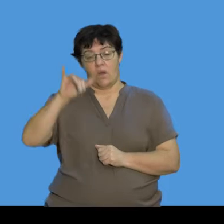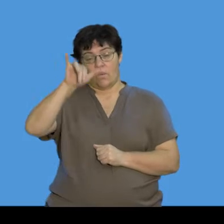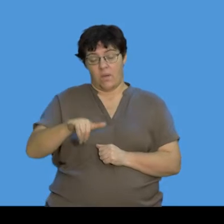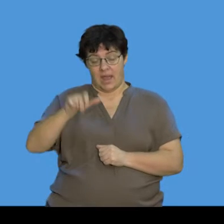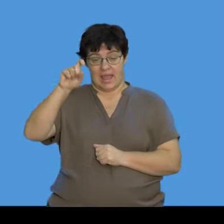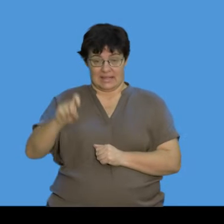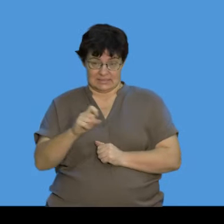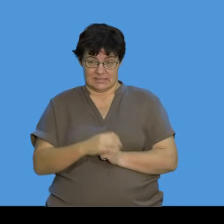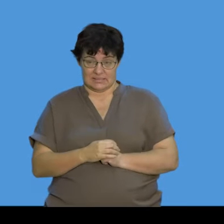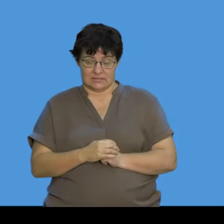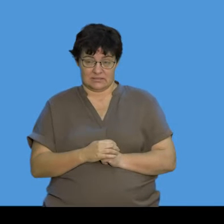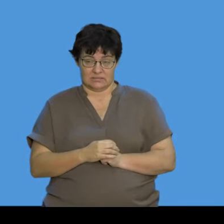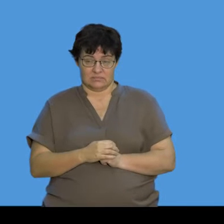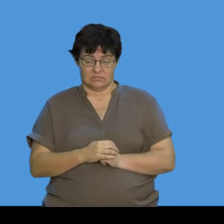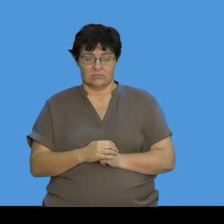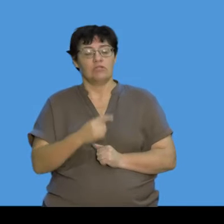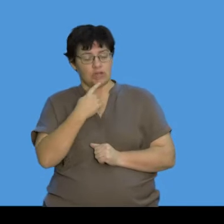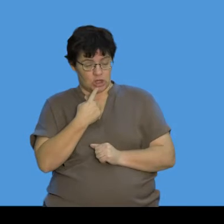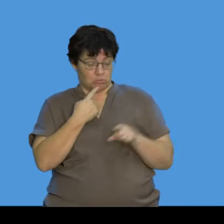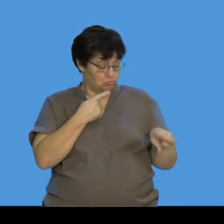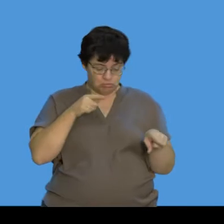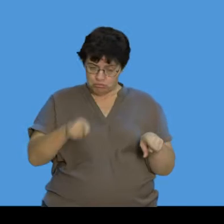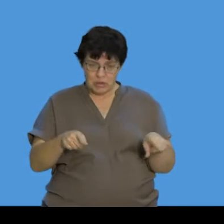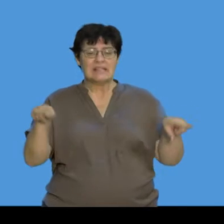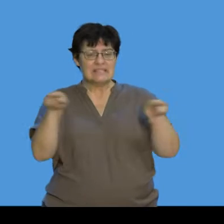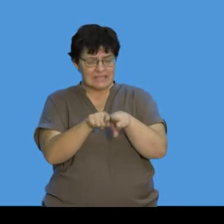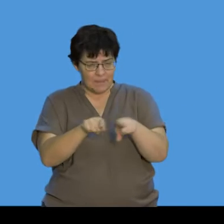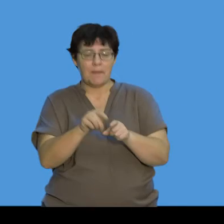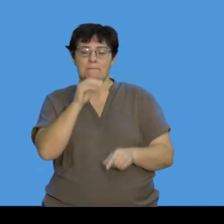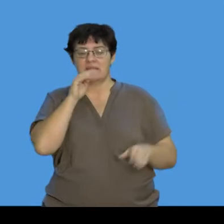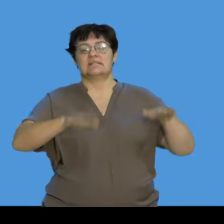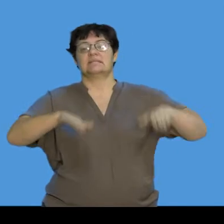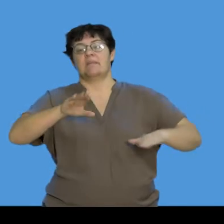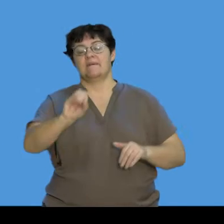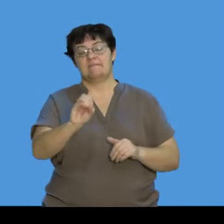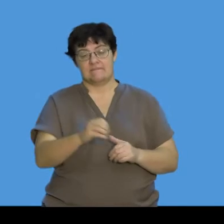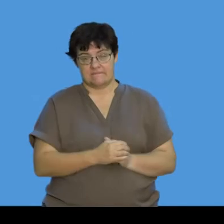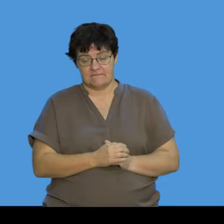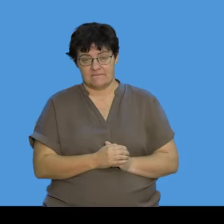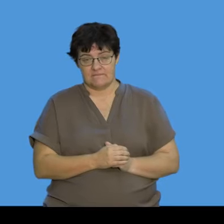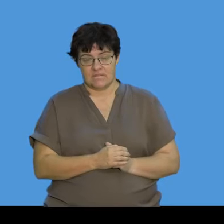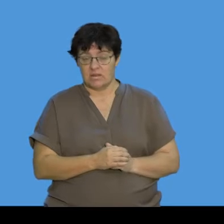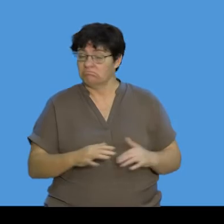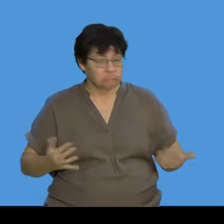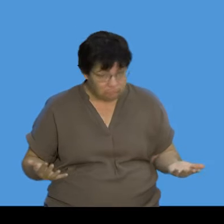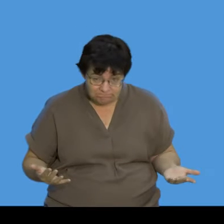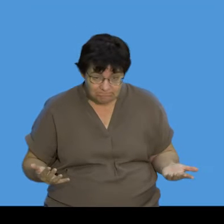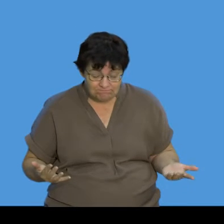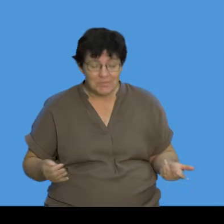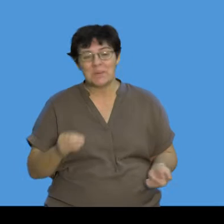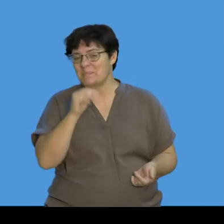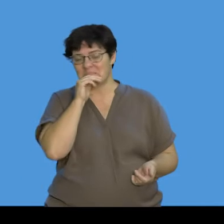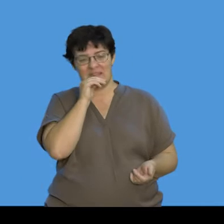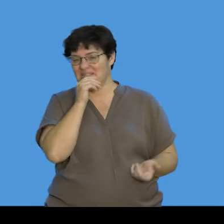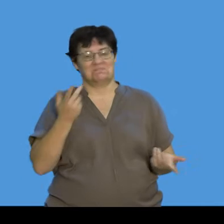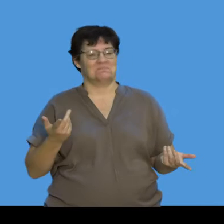YX, right? Then I can claim that these two triangles are similar to each other. If that is not the case, then